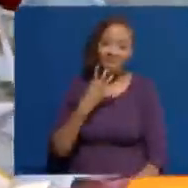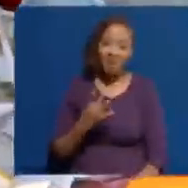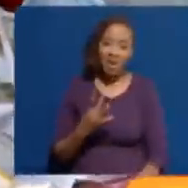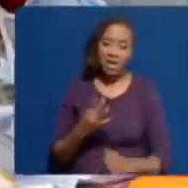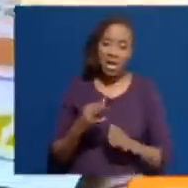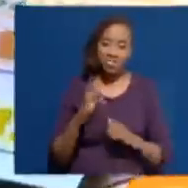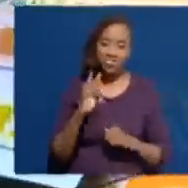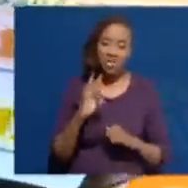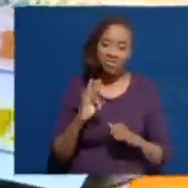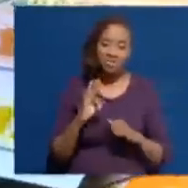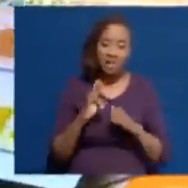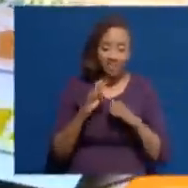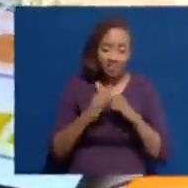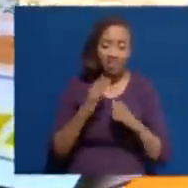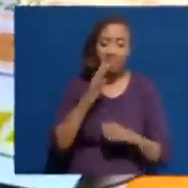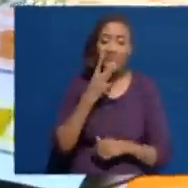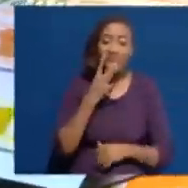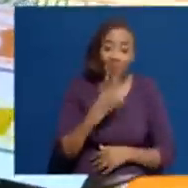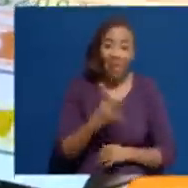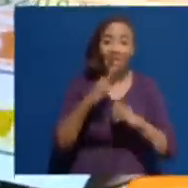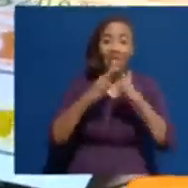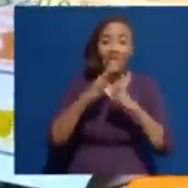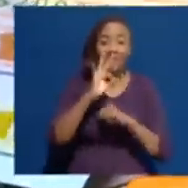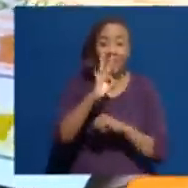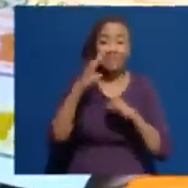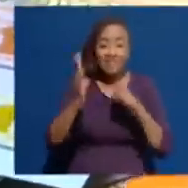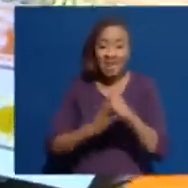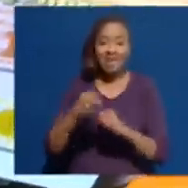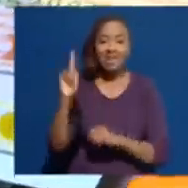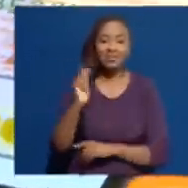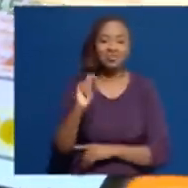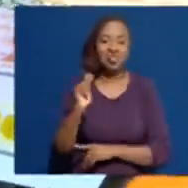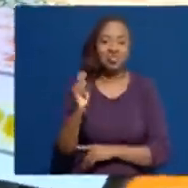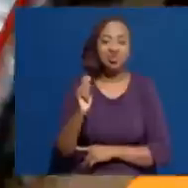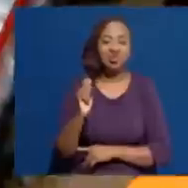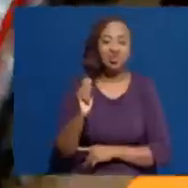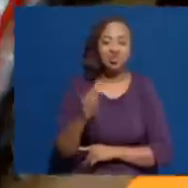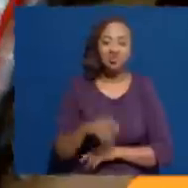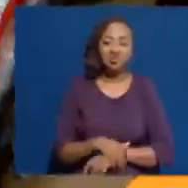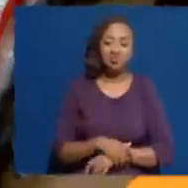Kenya shillings stolen from the Central Bank of Togo and shipped to Nairobi.